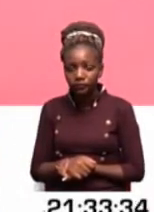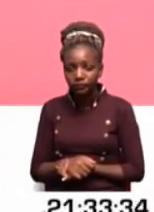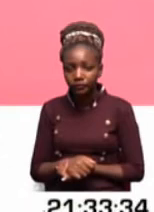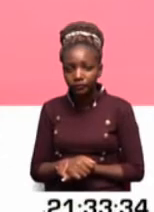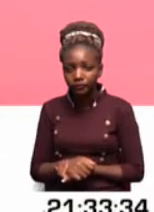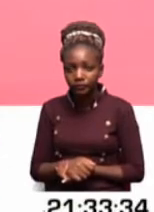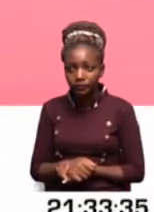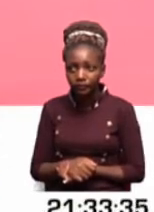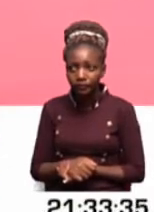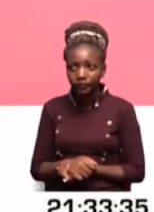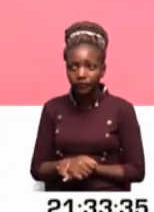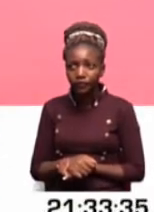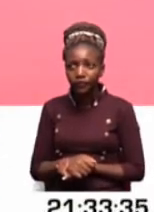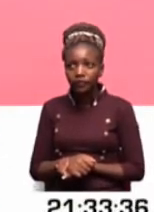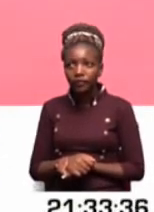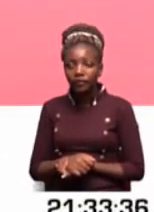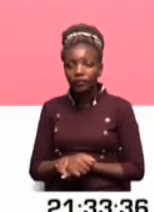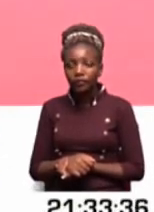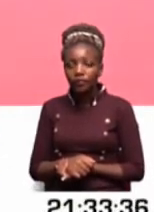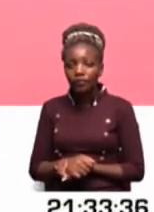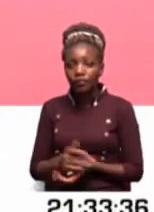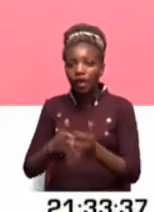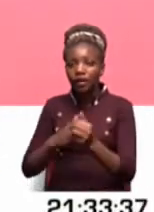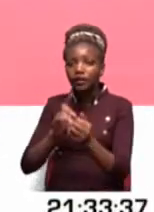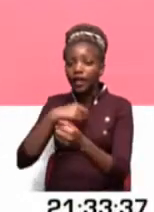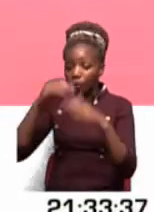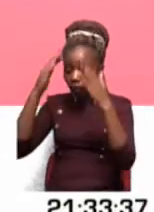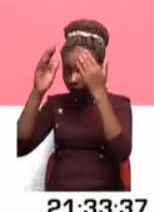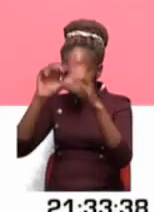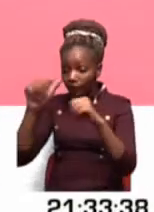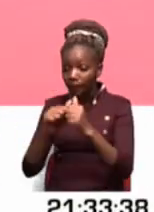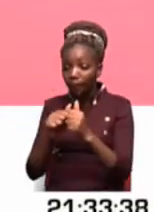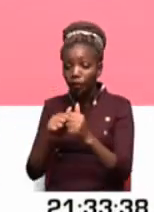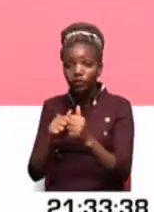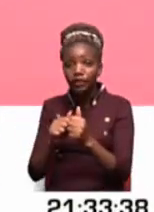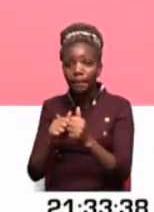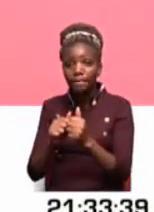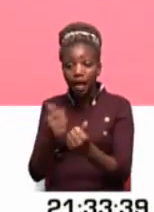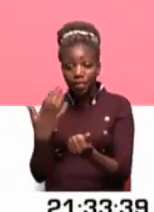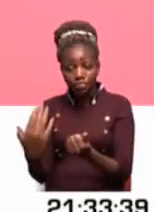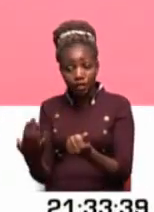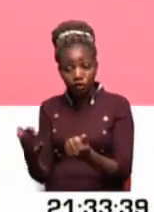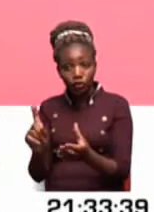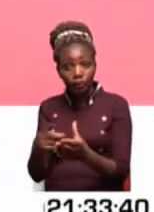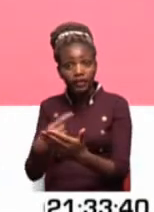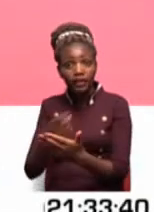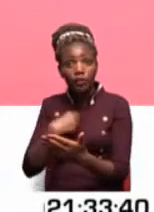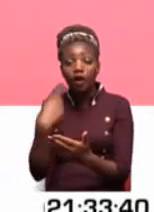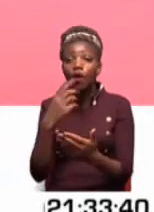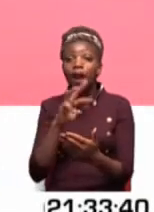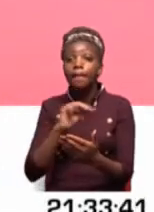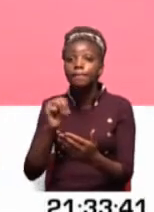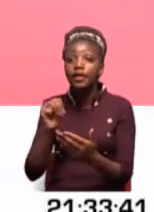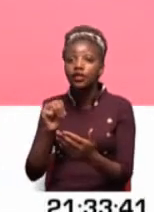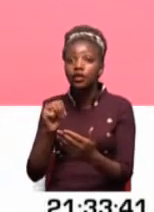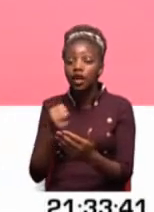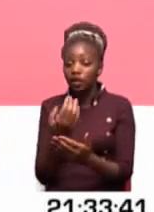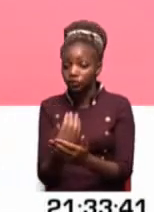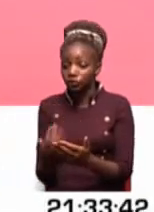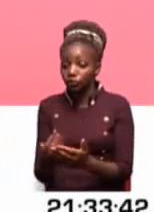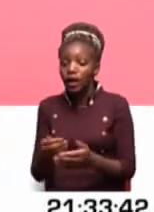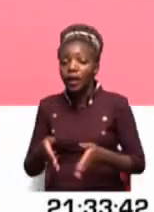policy documents mm-hmm. and they feed policy documents. We've got 1 million children being born into this country every year.